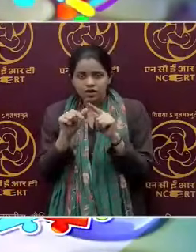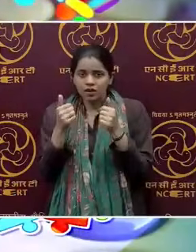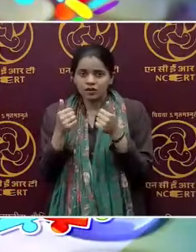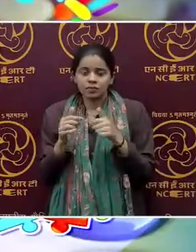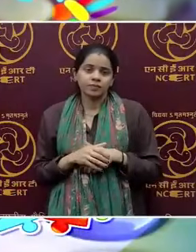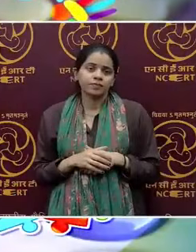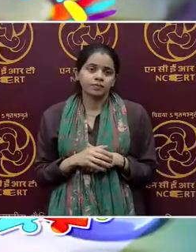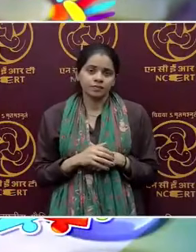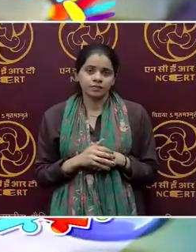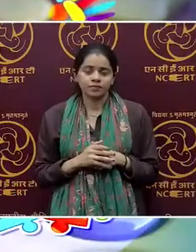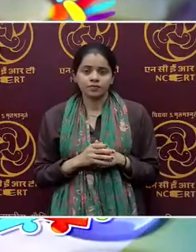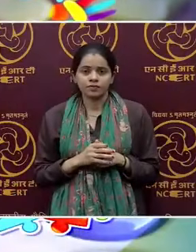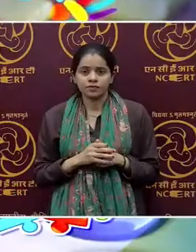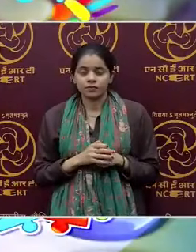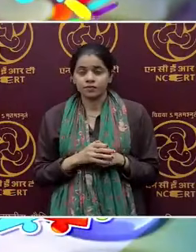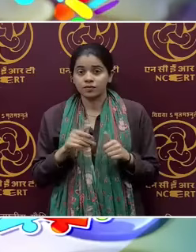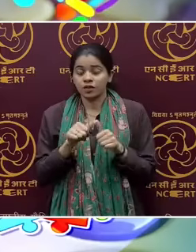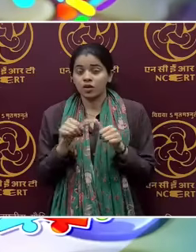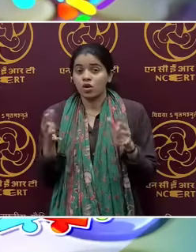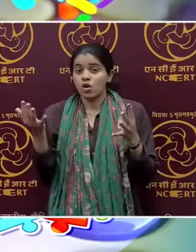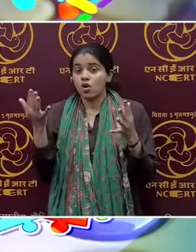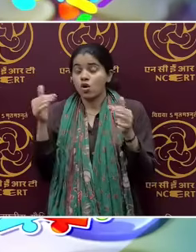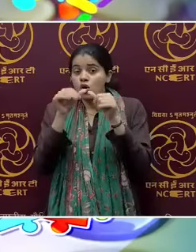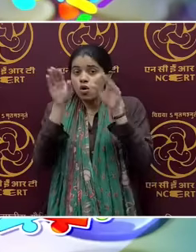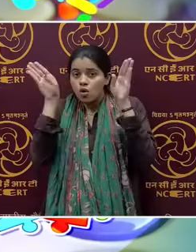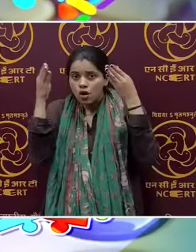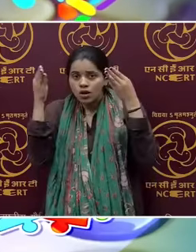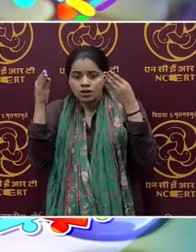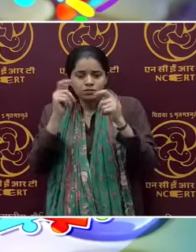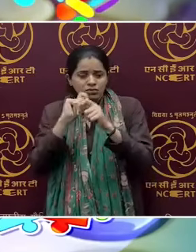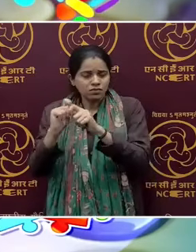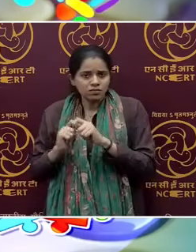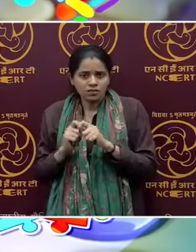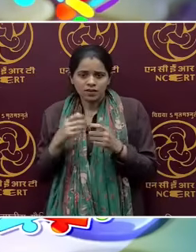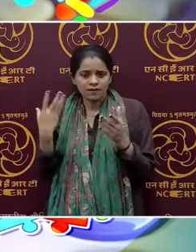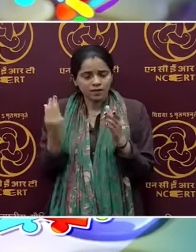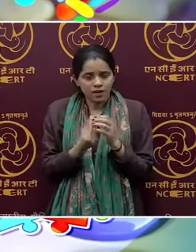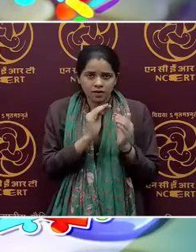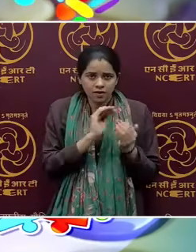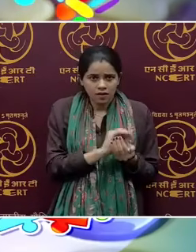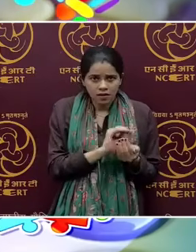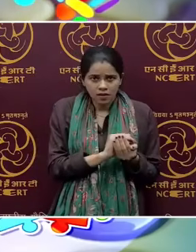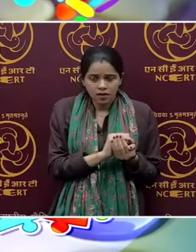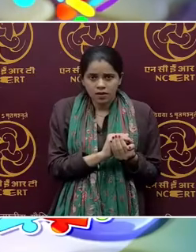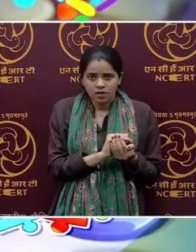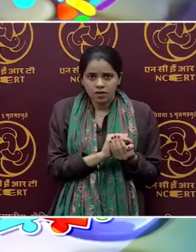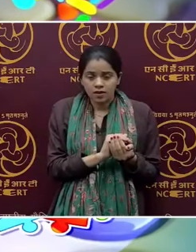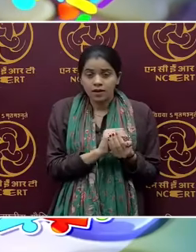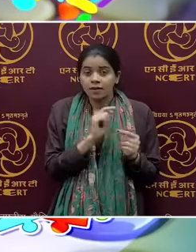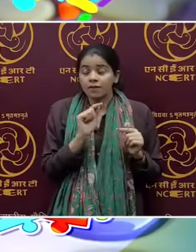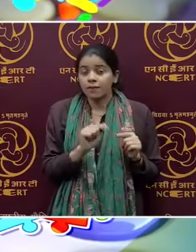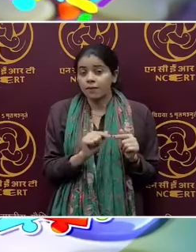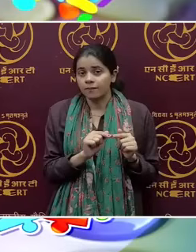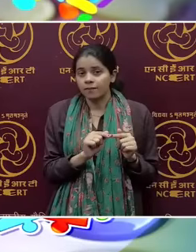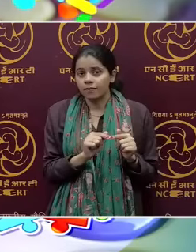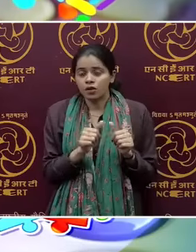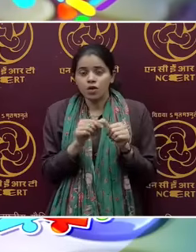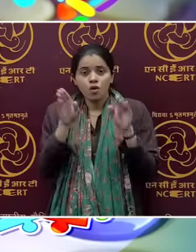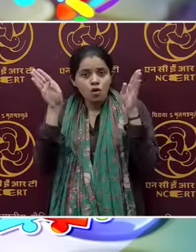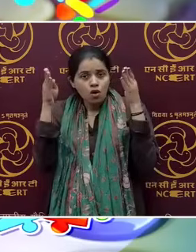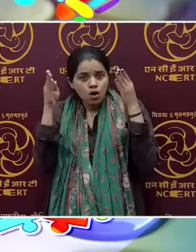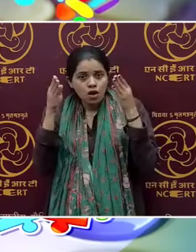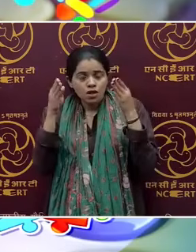Yes. For autism, actually, that doesn't really work. I know we Okay. have it, Yeah. but it doesn't, because in